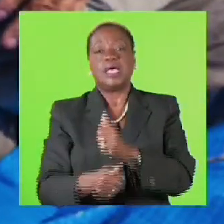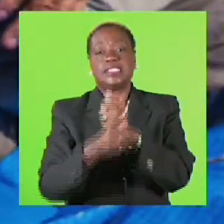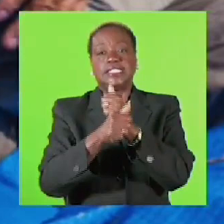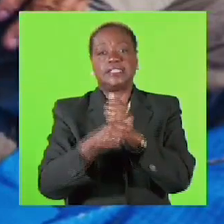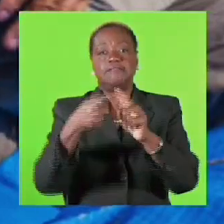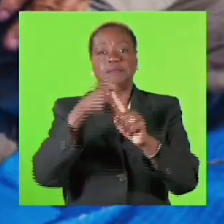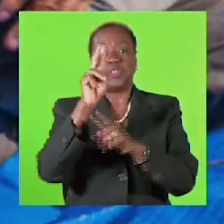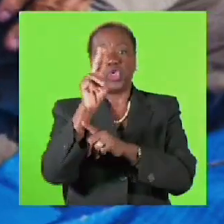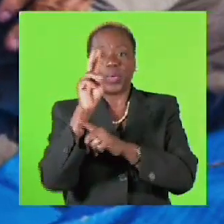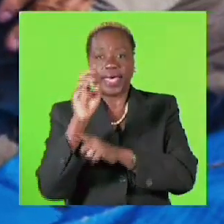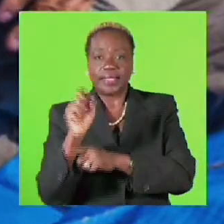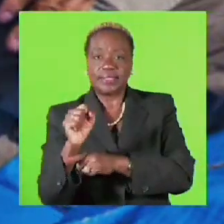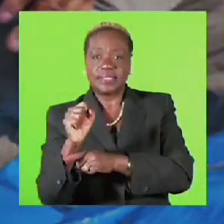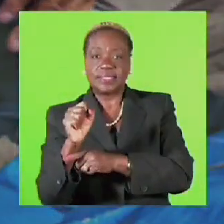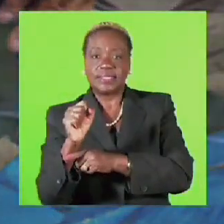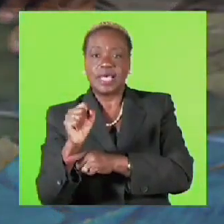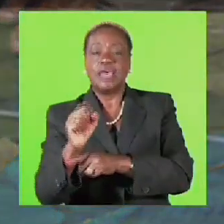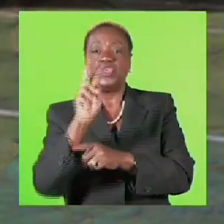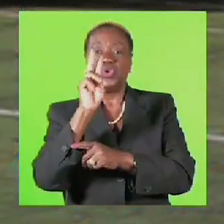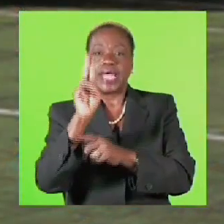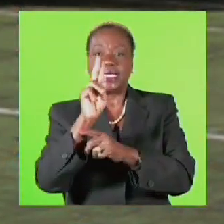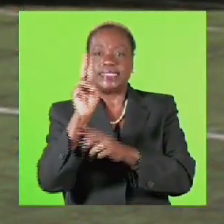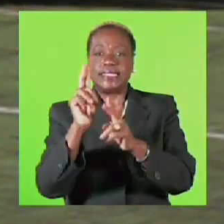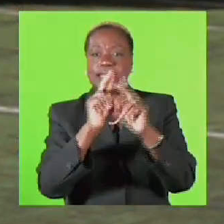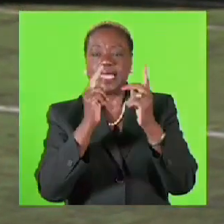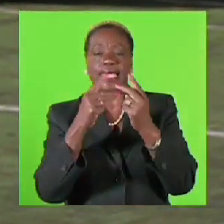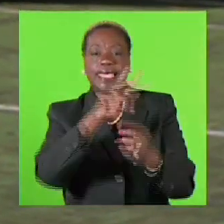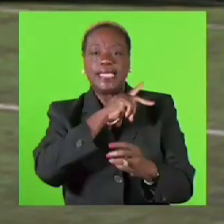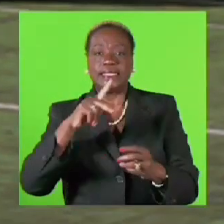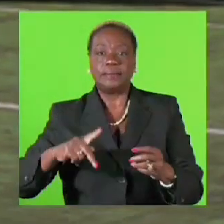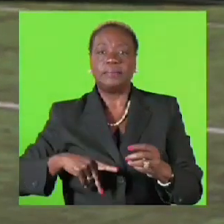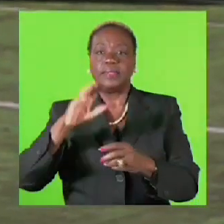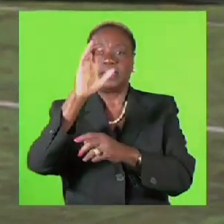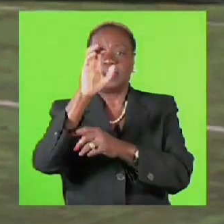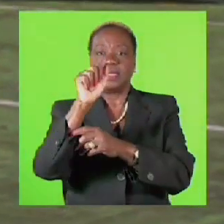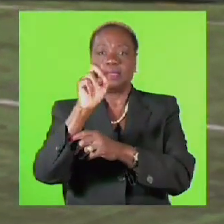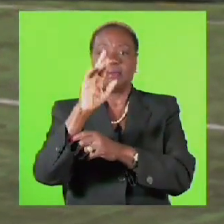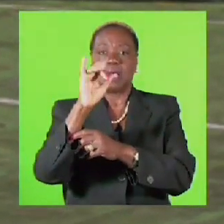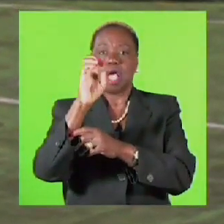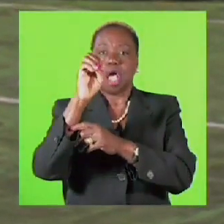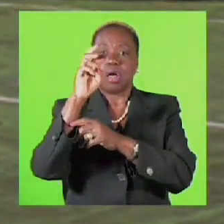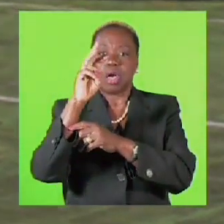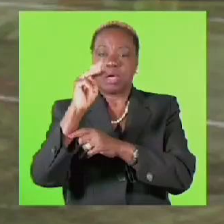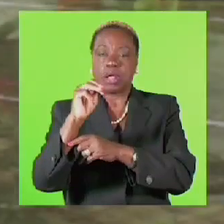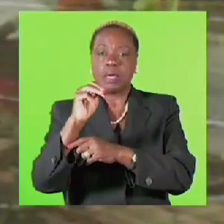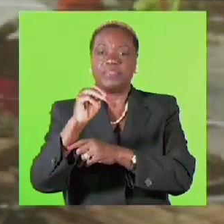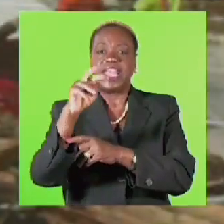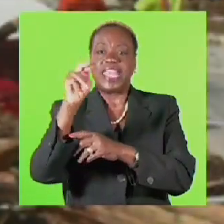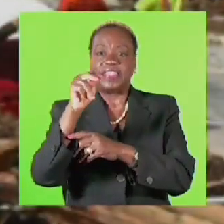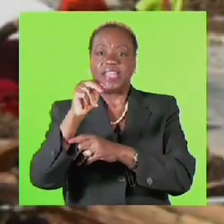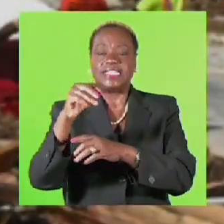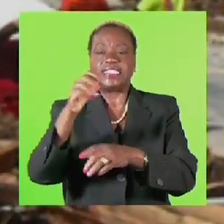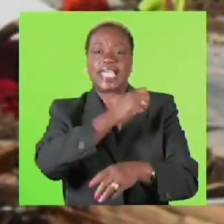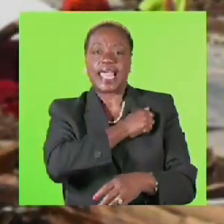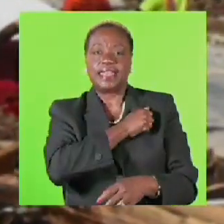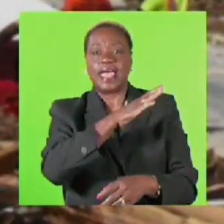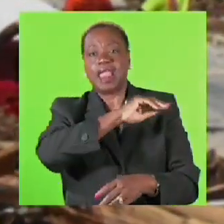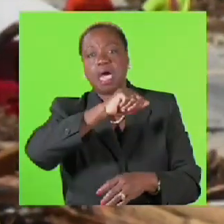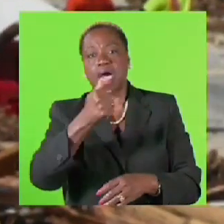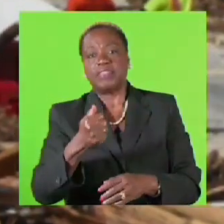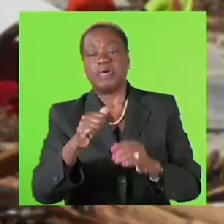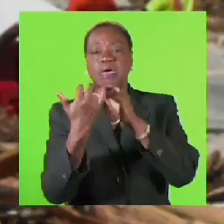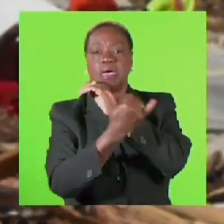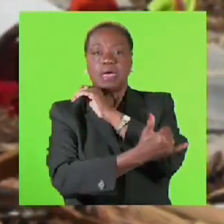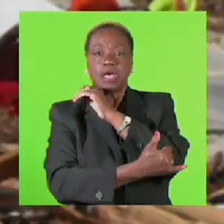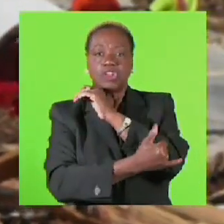Assistance from the United States, the United Kingdom, CARICOM, the Netherlands, Canada, and